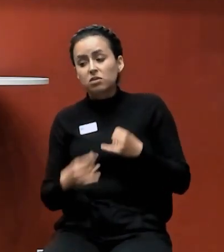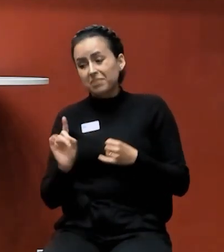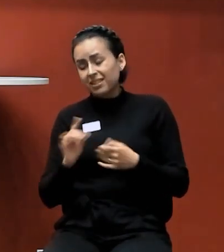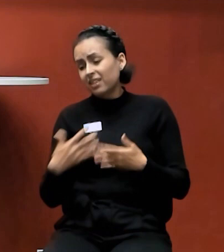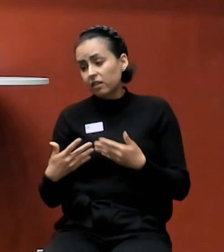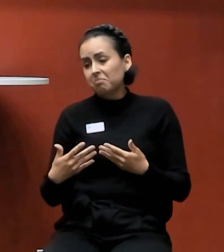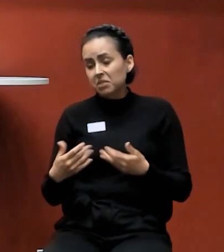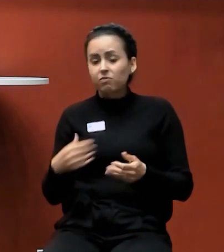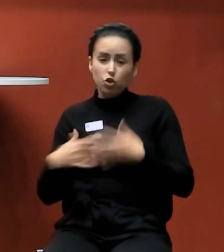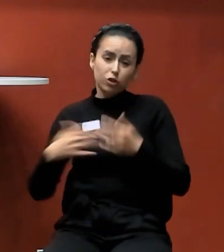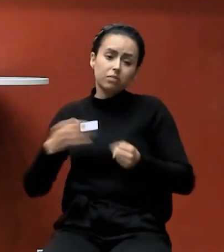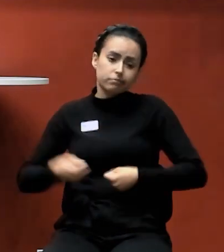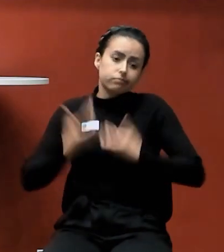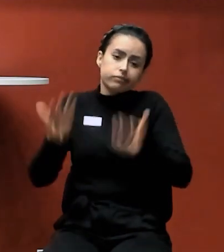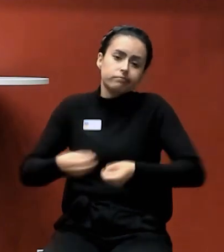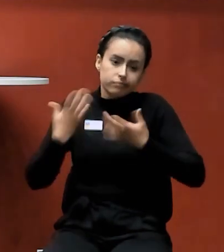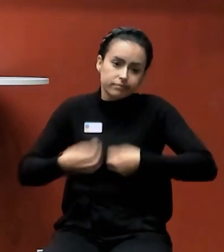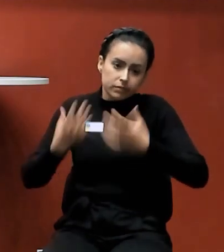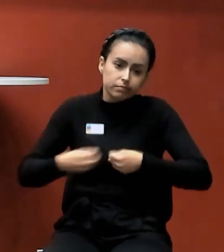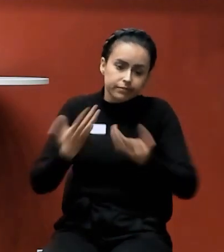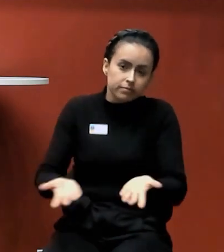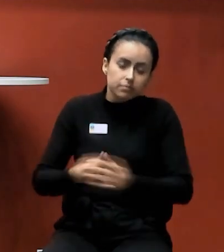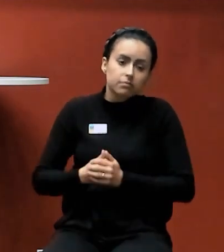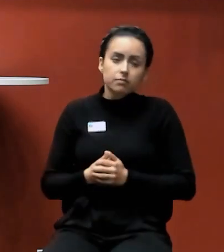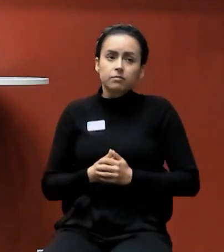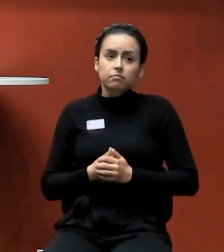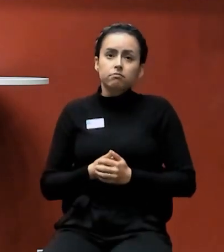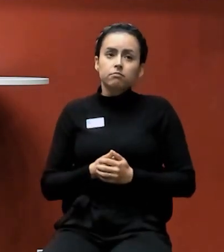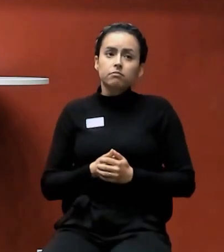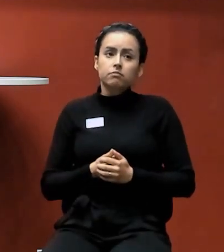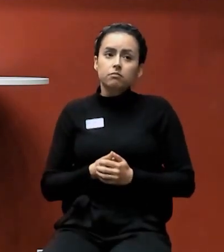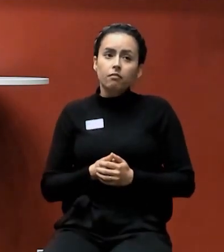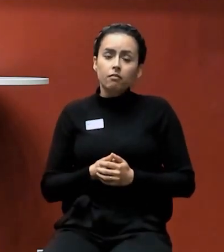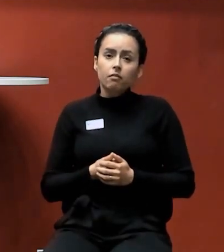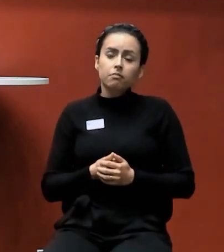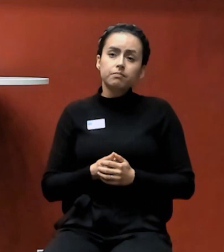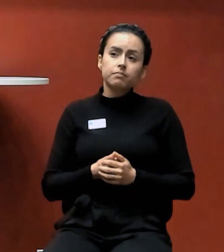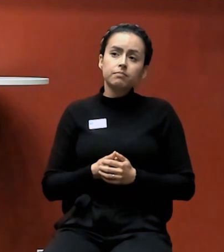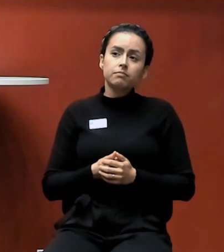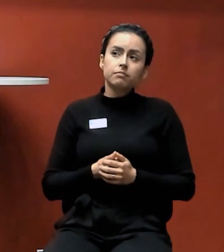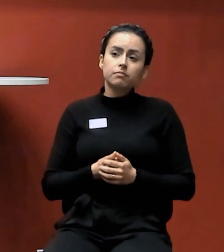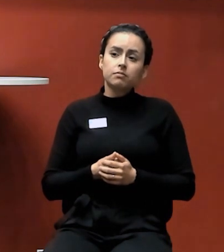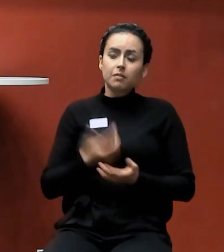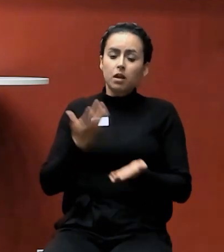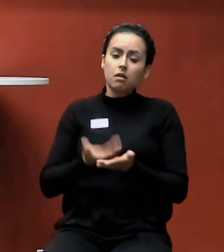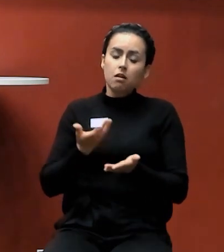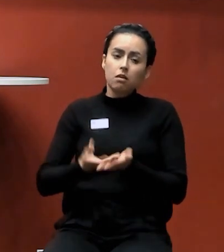work. You make work. And waiting for